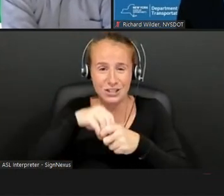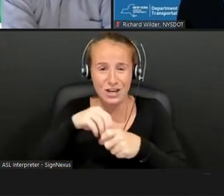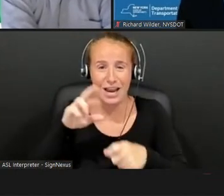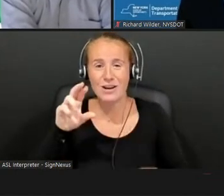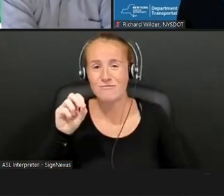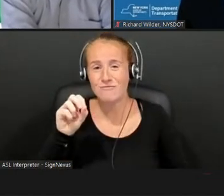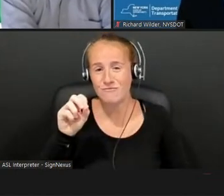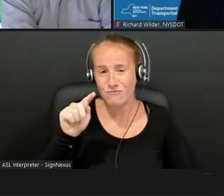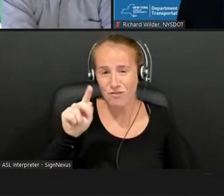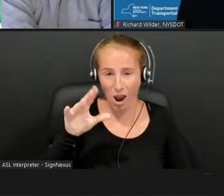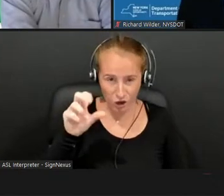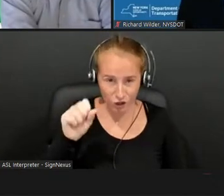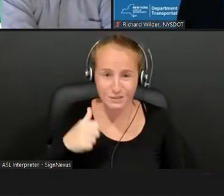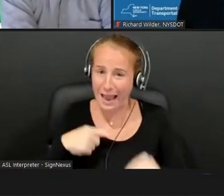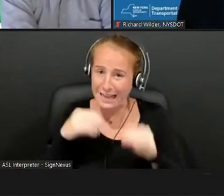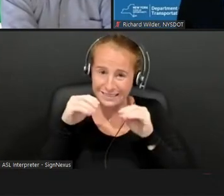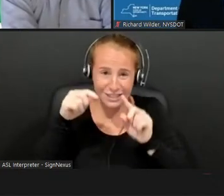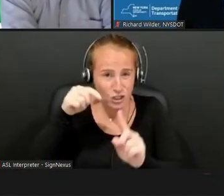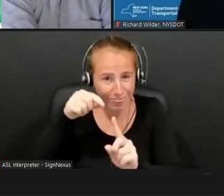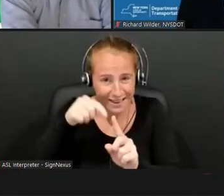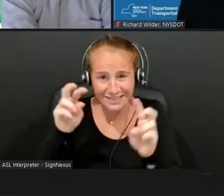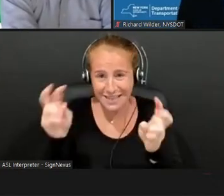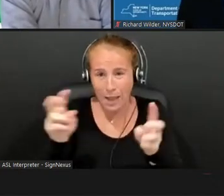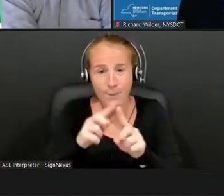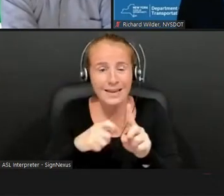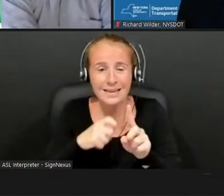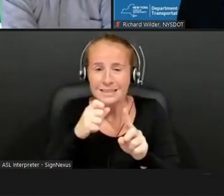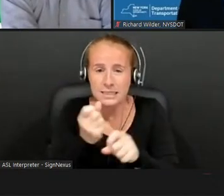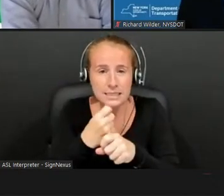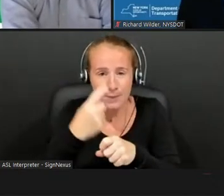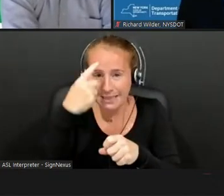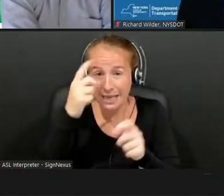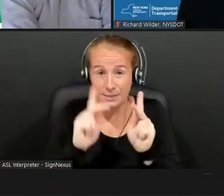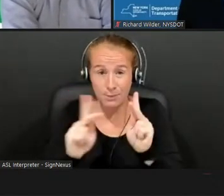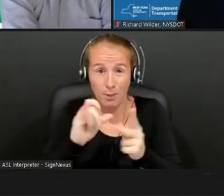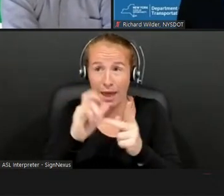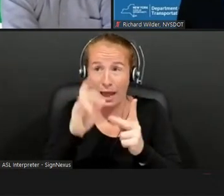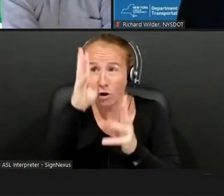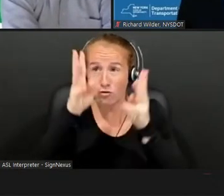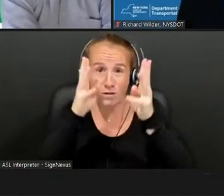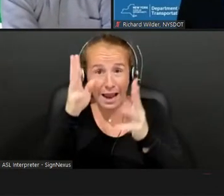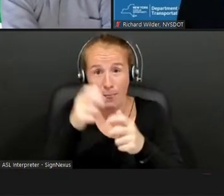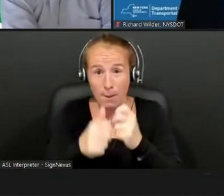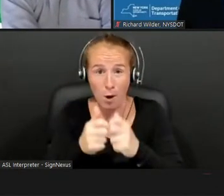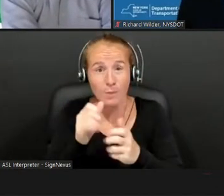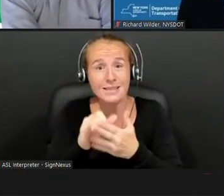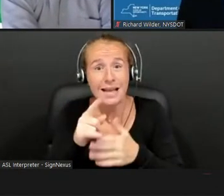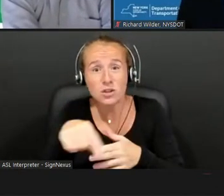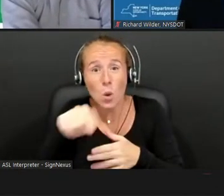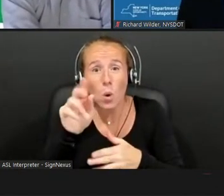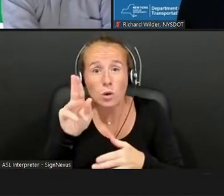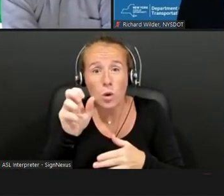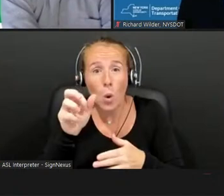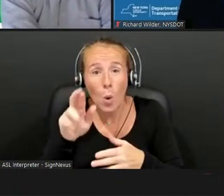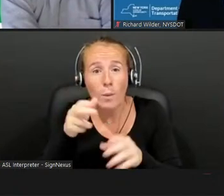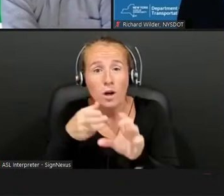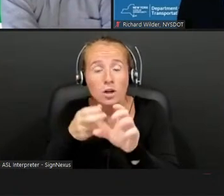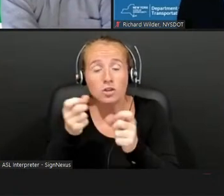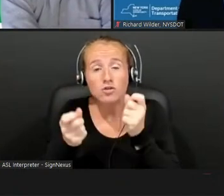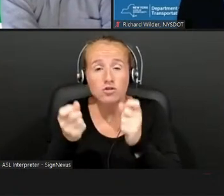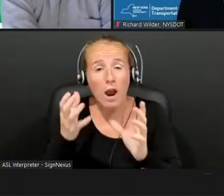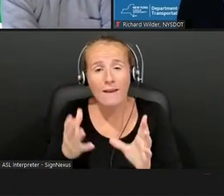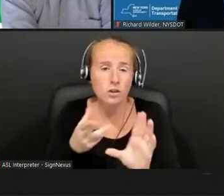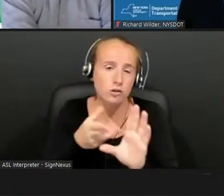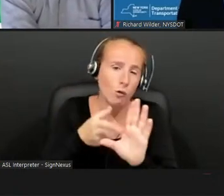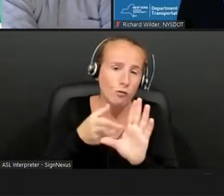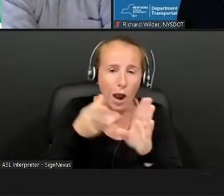this makes no sense that the people that are creating the problem which are the Uber Riders are in a lot of some of in some of your